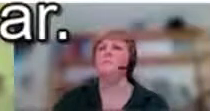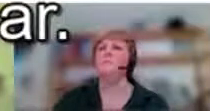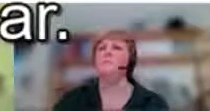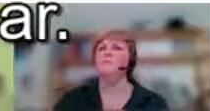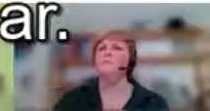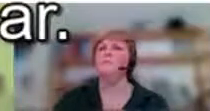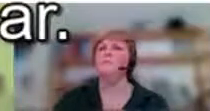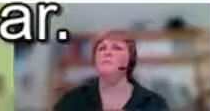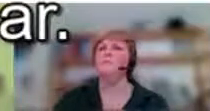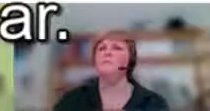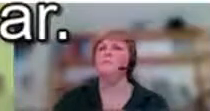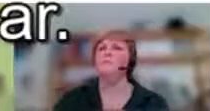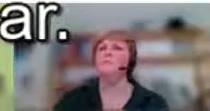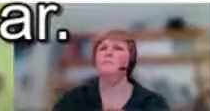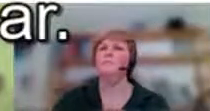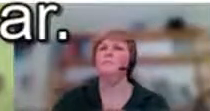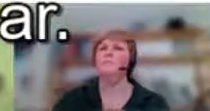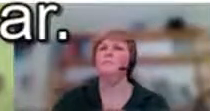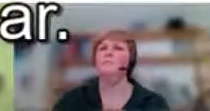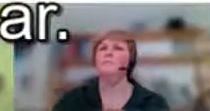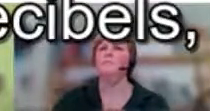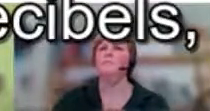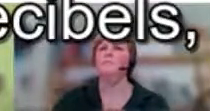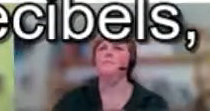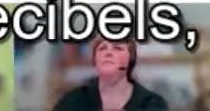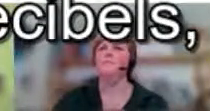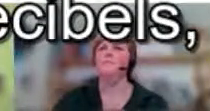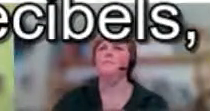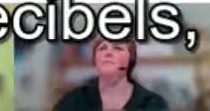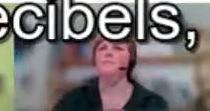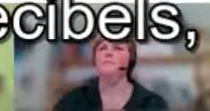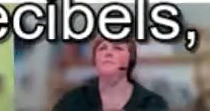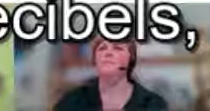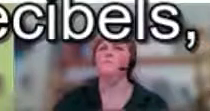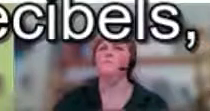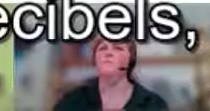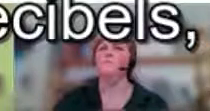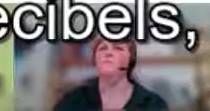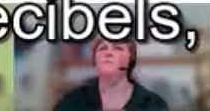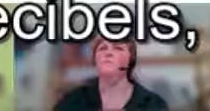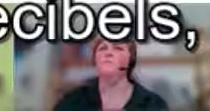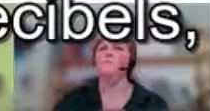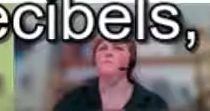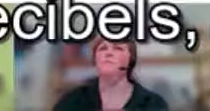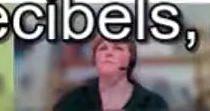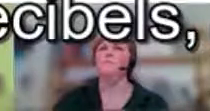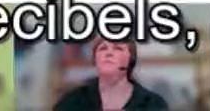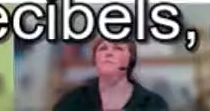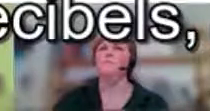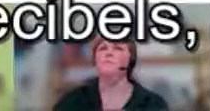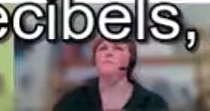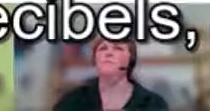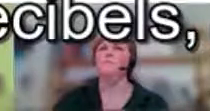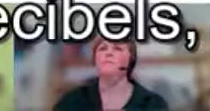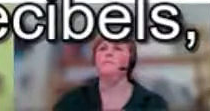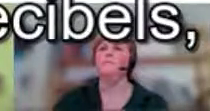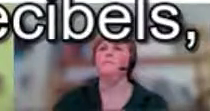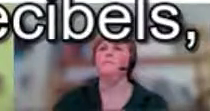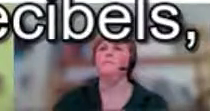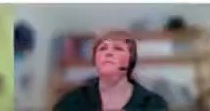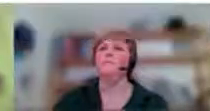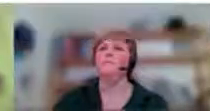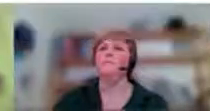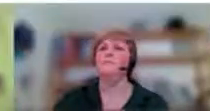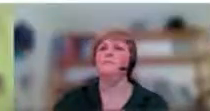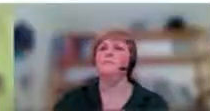the traffic noise in the opening year. As you can see, there are some areas with a major adverse change of greater than 5 decibels,